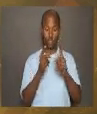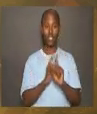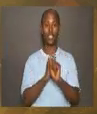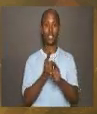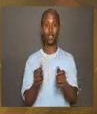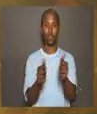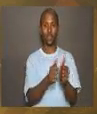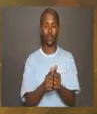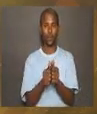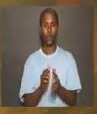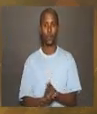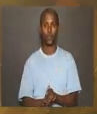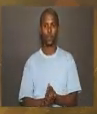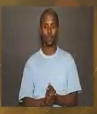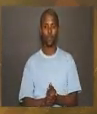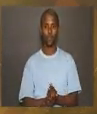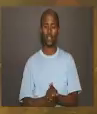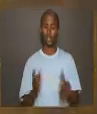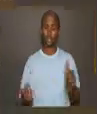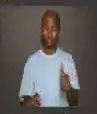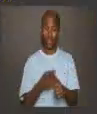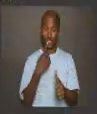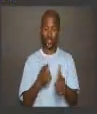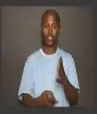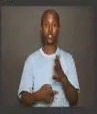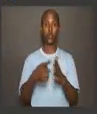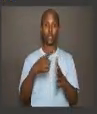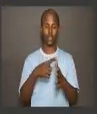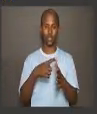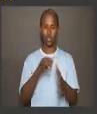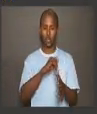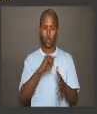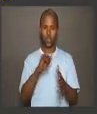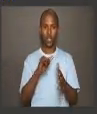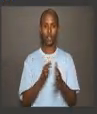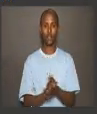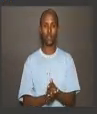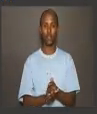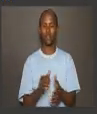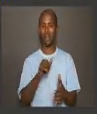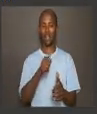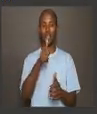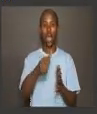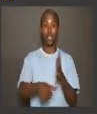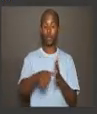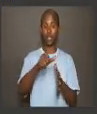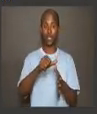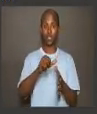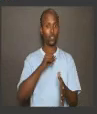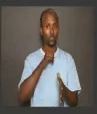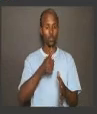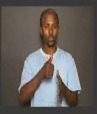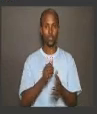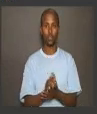we look at the answers together? The first sequence looks like it is arithmetic, does